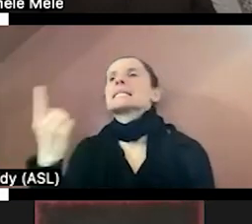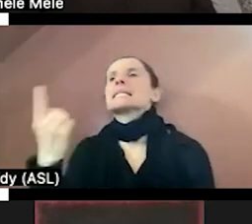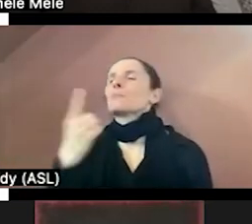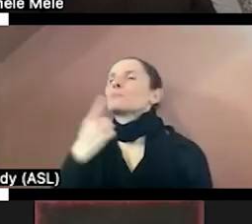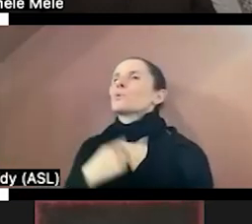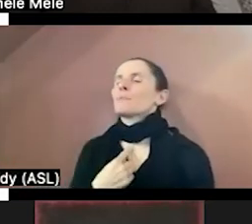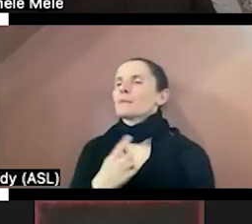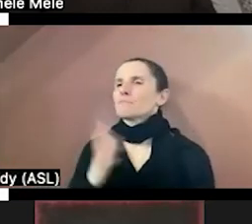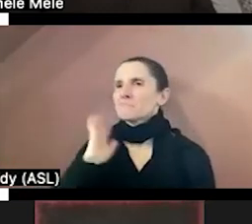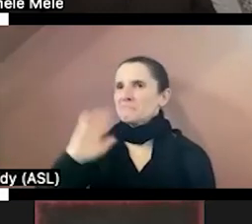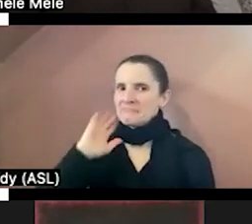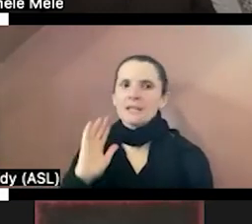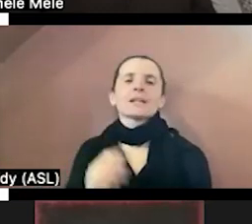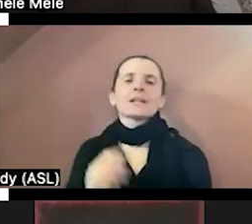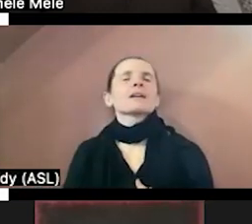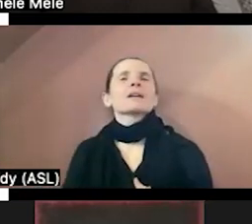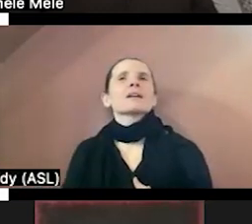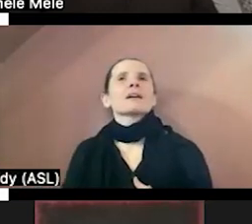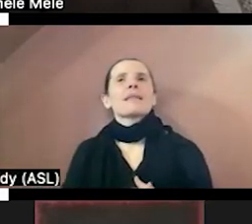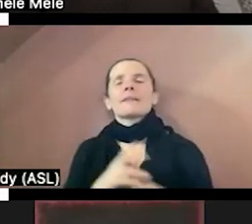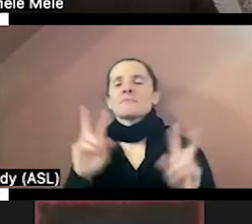visual beauty.